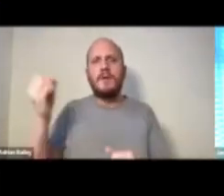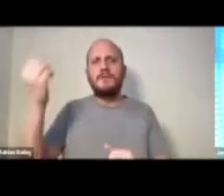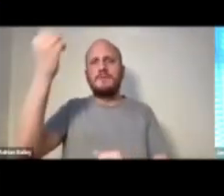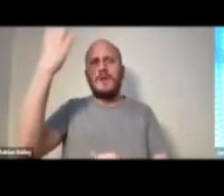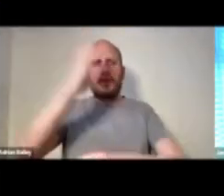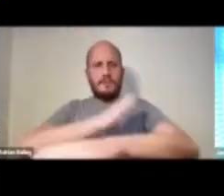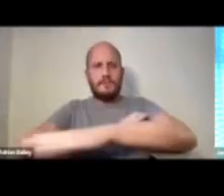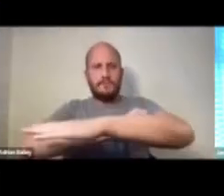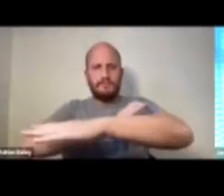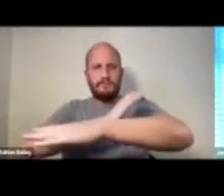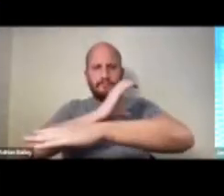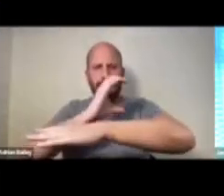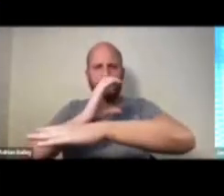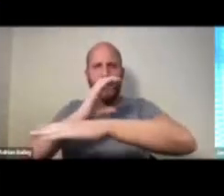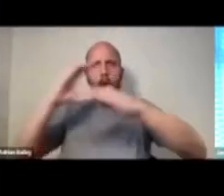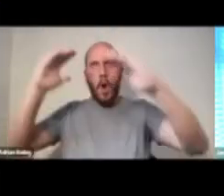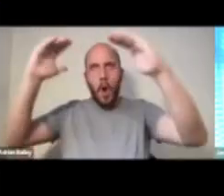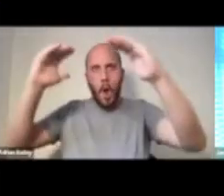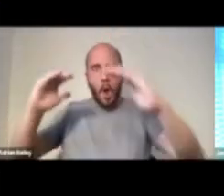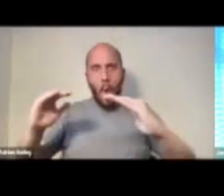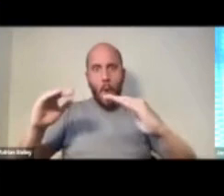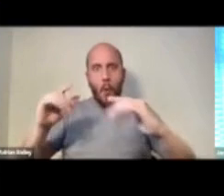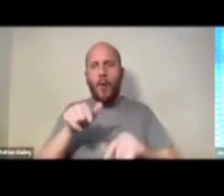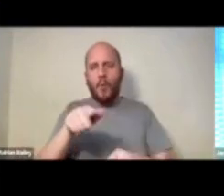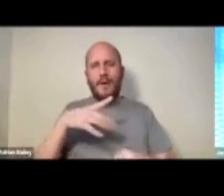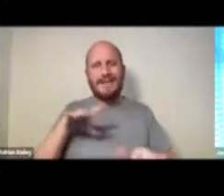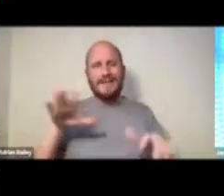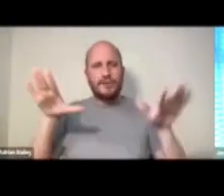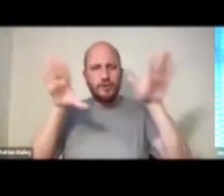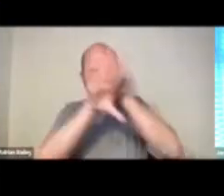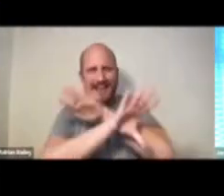shady spot to take the survey.